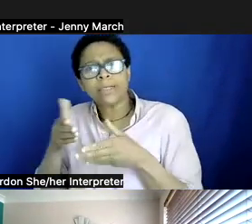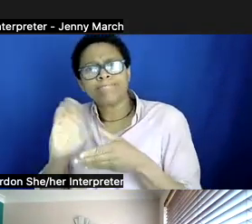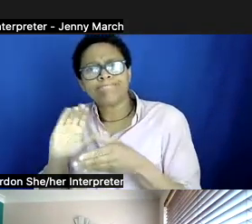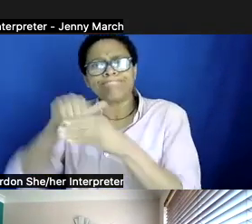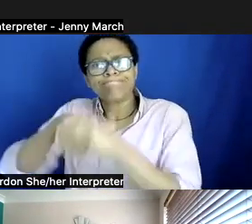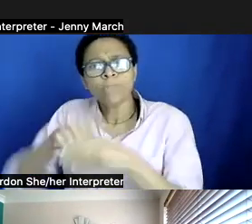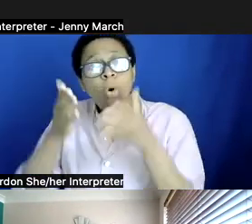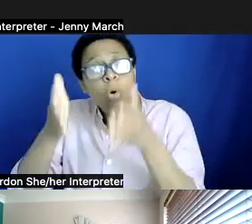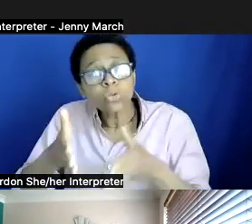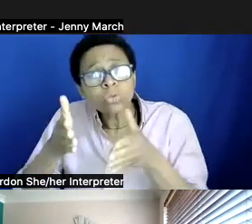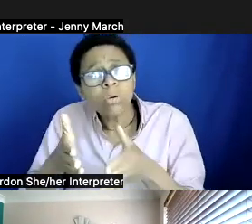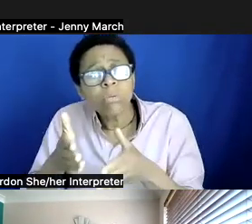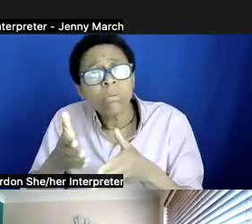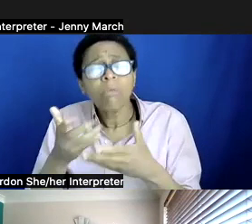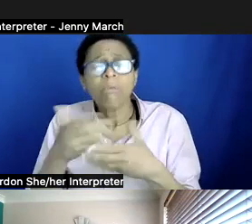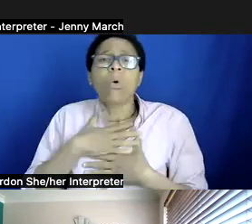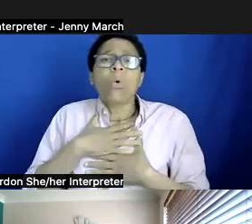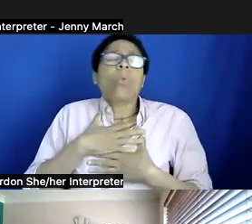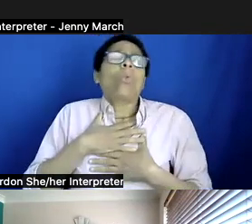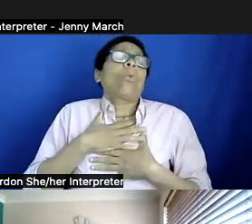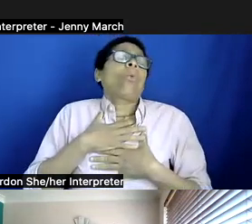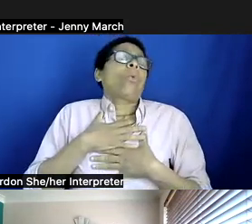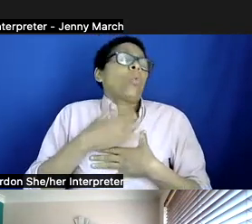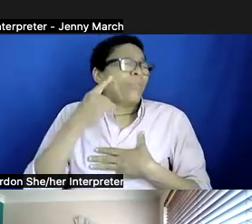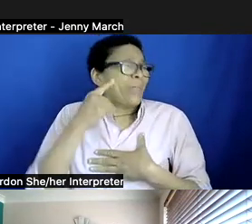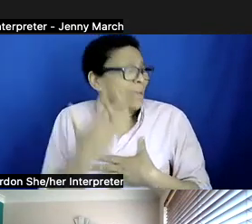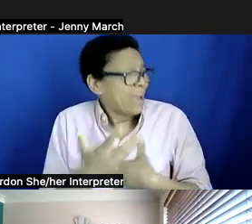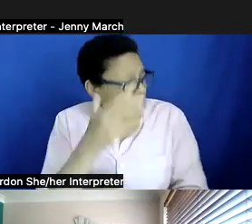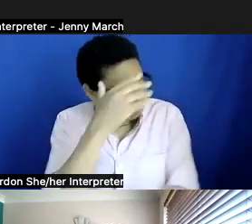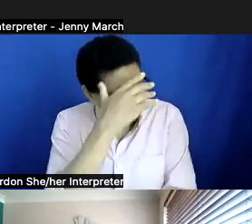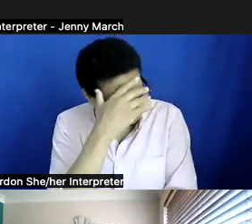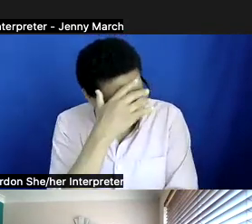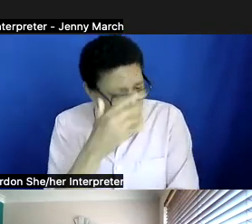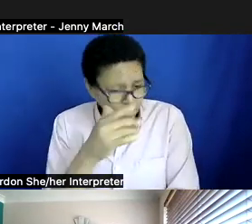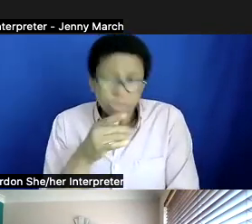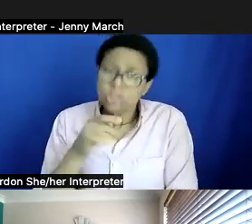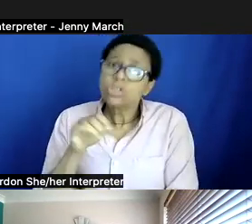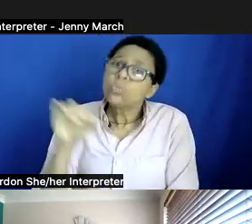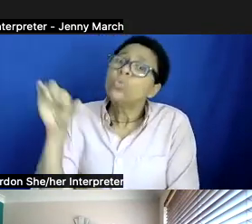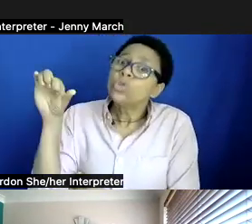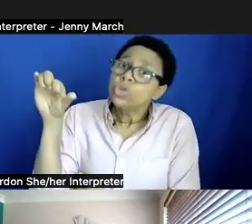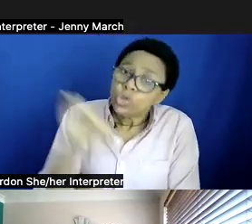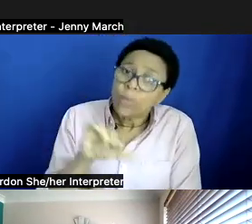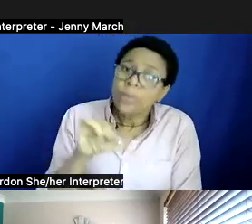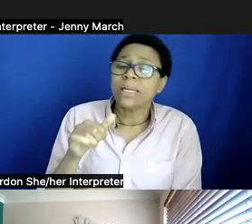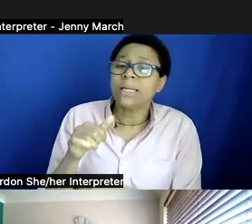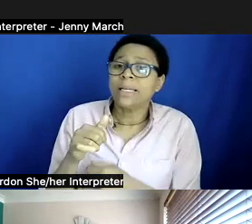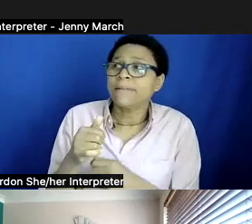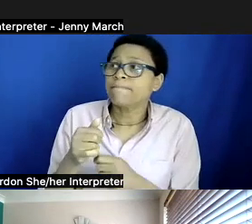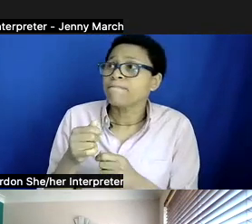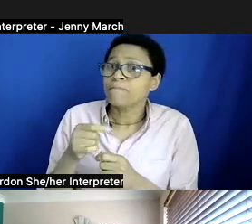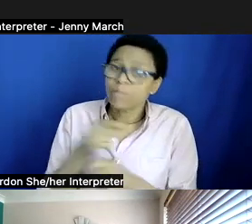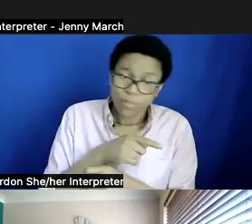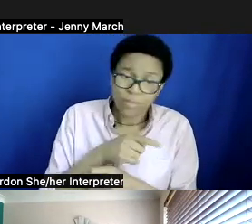hospital were just like really like things that now we would be like, no, that's how you should be doing things. It was things like she was a teacher and she